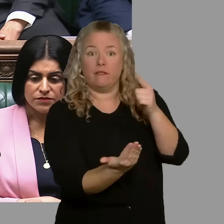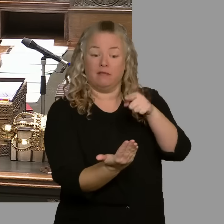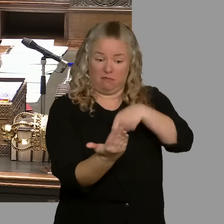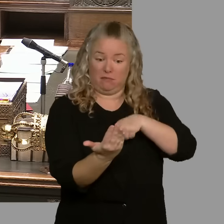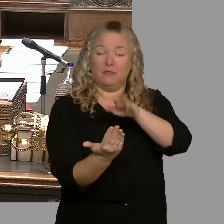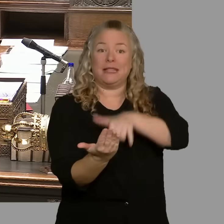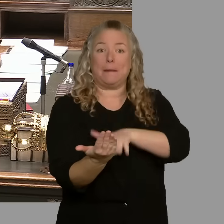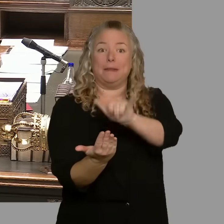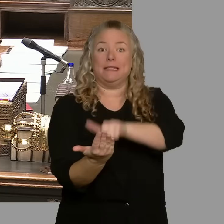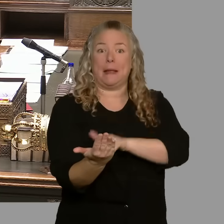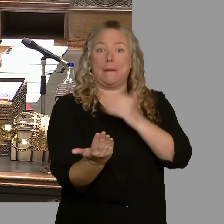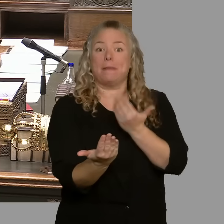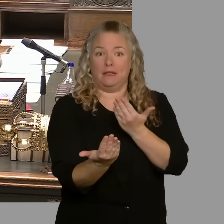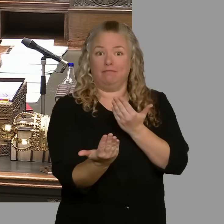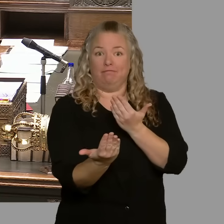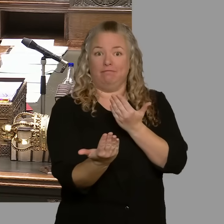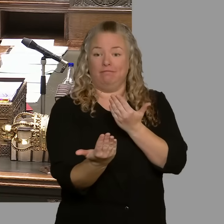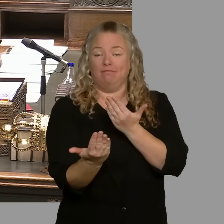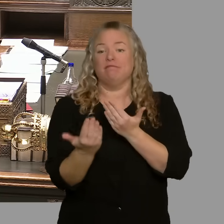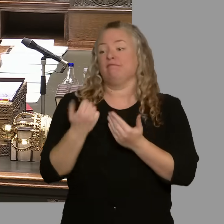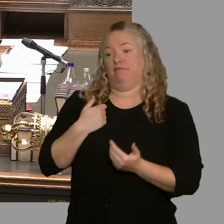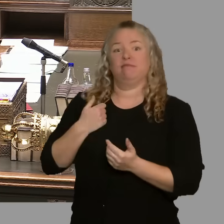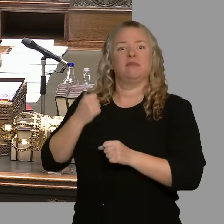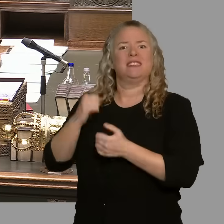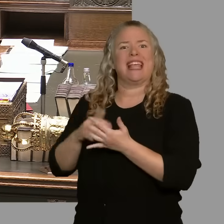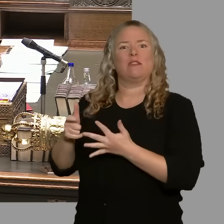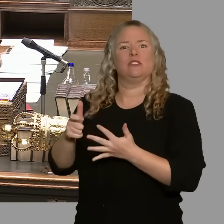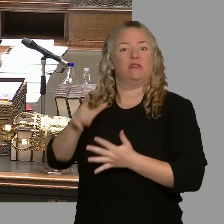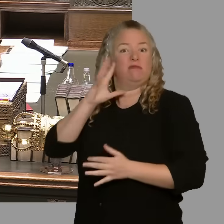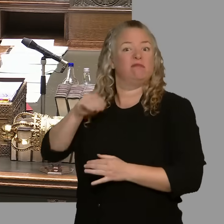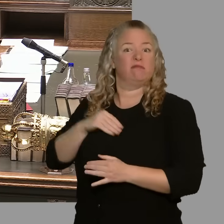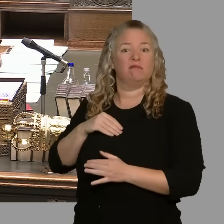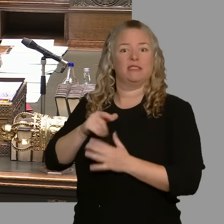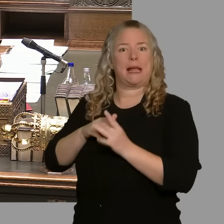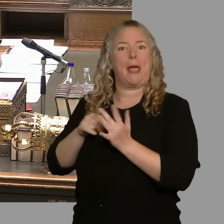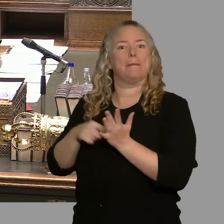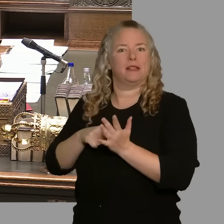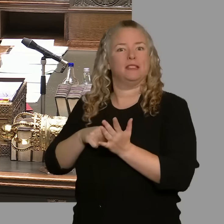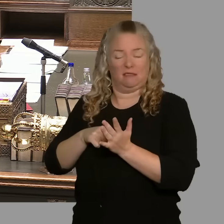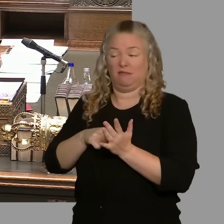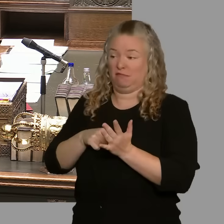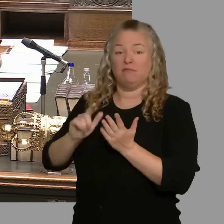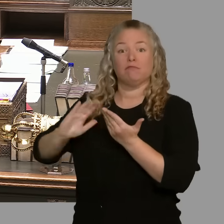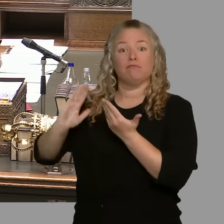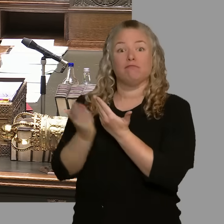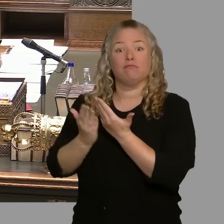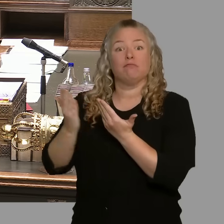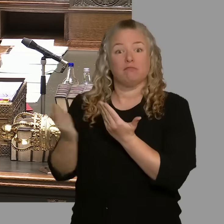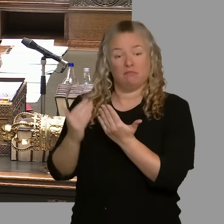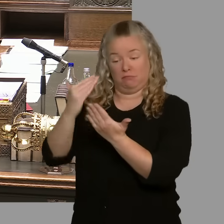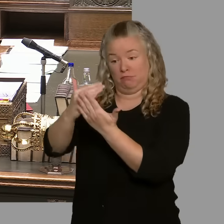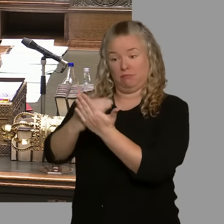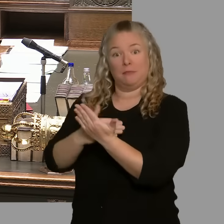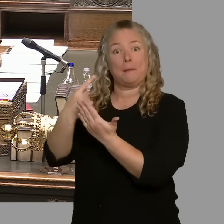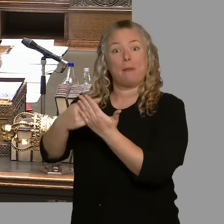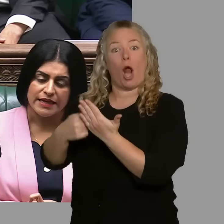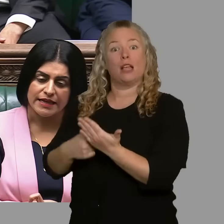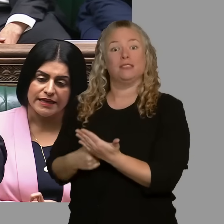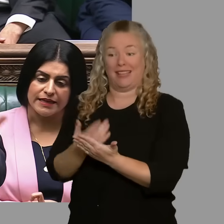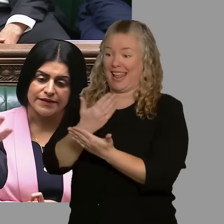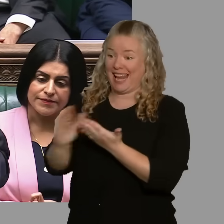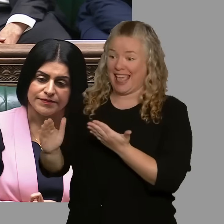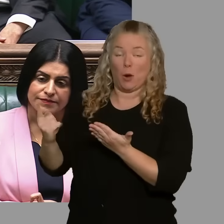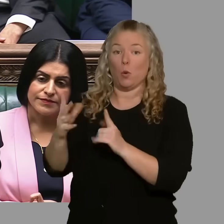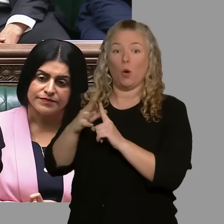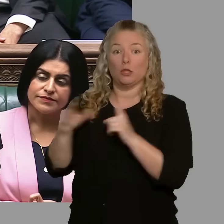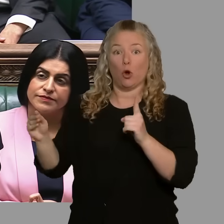government. I know firsthand that the DSNA is a civil servant of the utmost integrity,